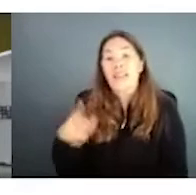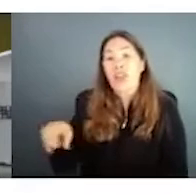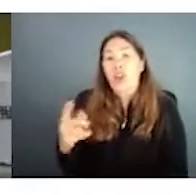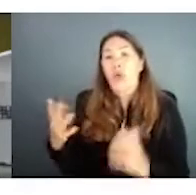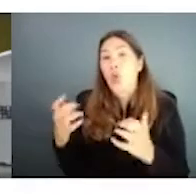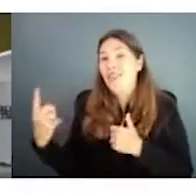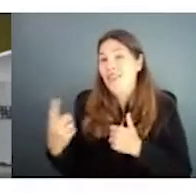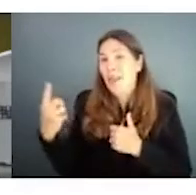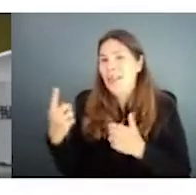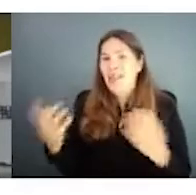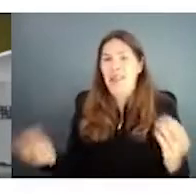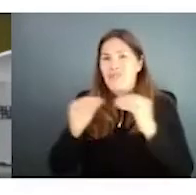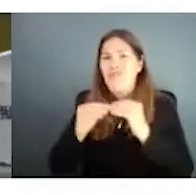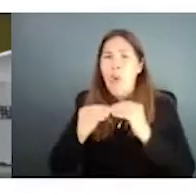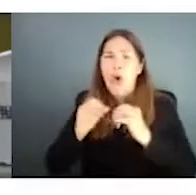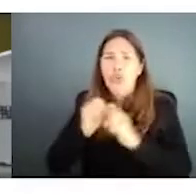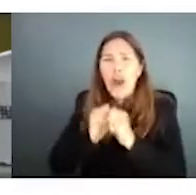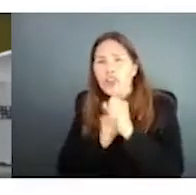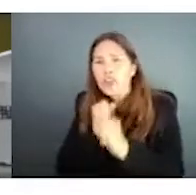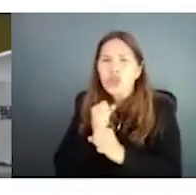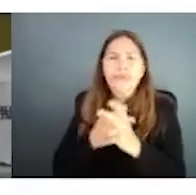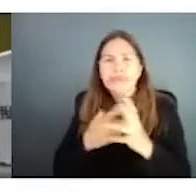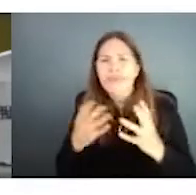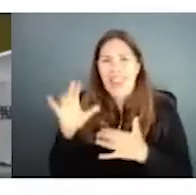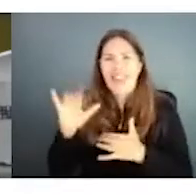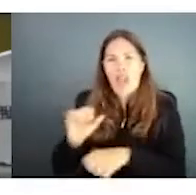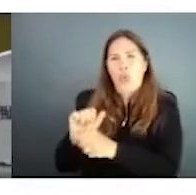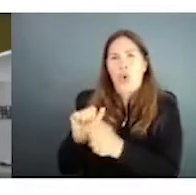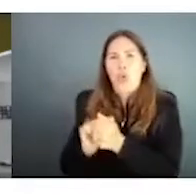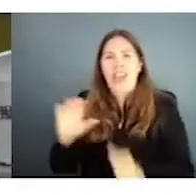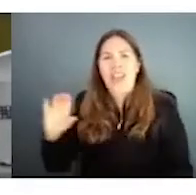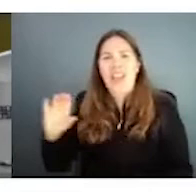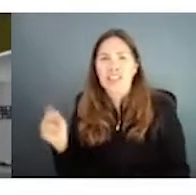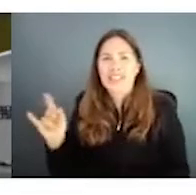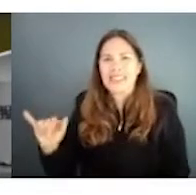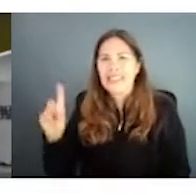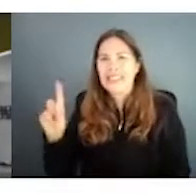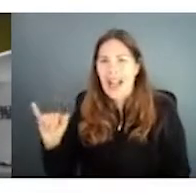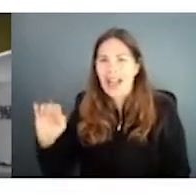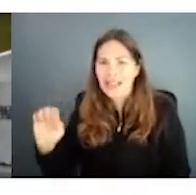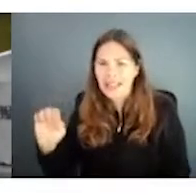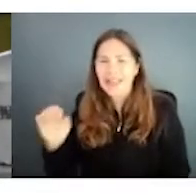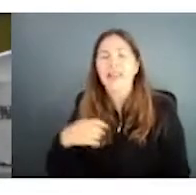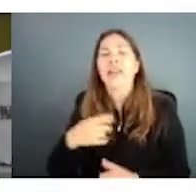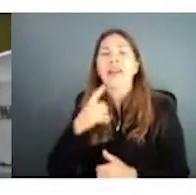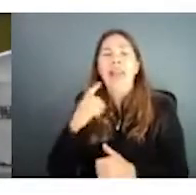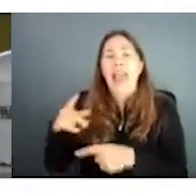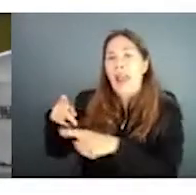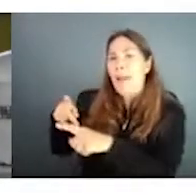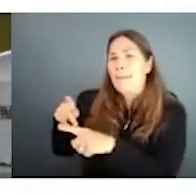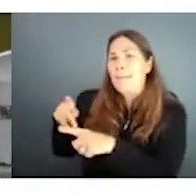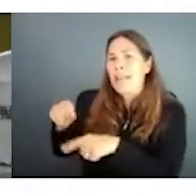something that's much more structured, this is where you would work with Miss Christy Dye and then Pearson, I